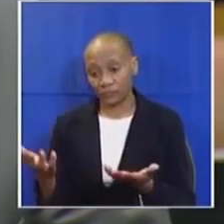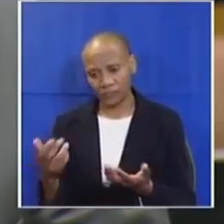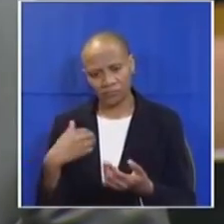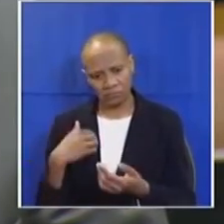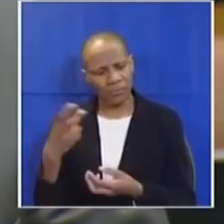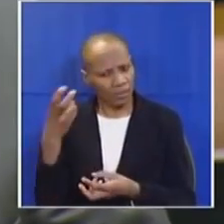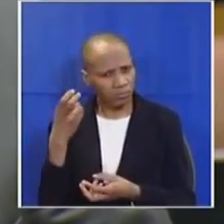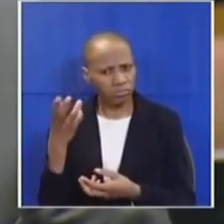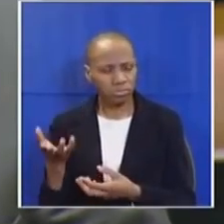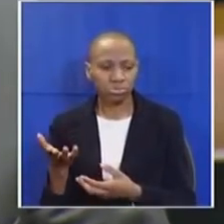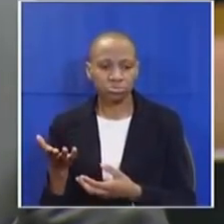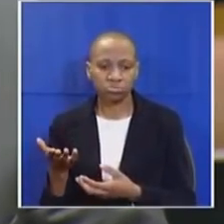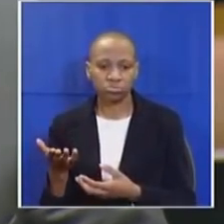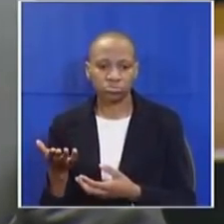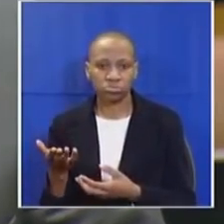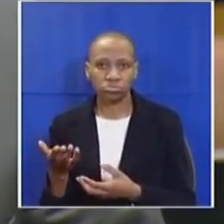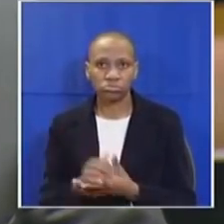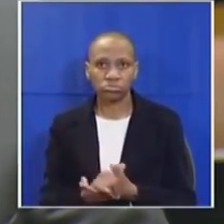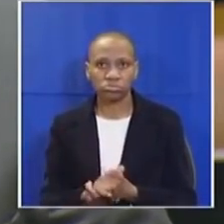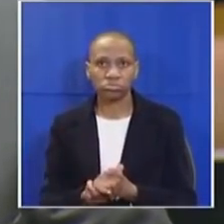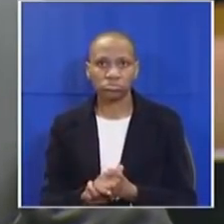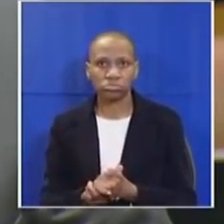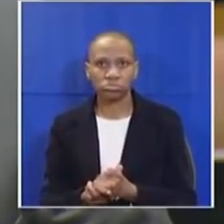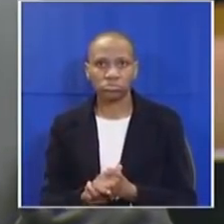Honourable Speaker, we've listened to the tape, the video.